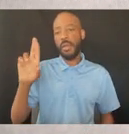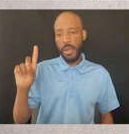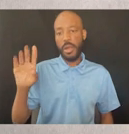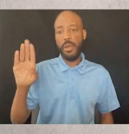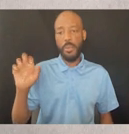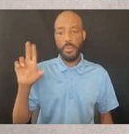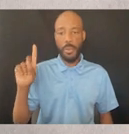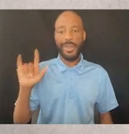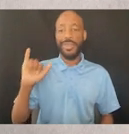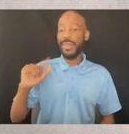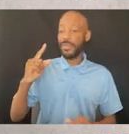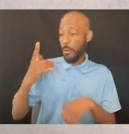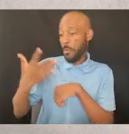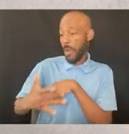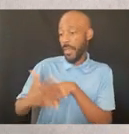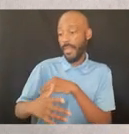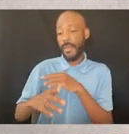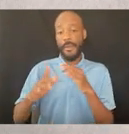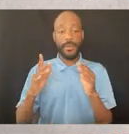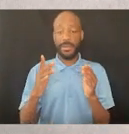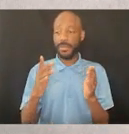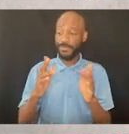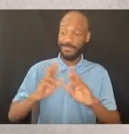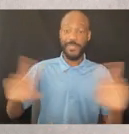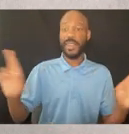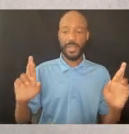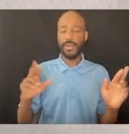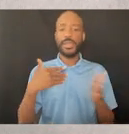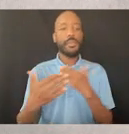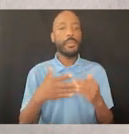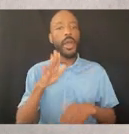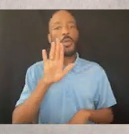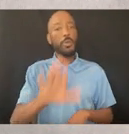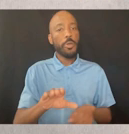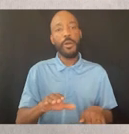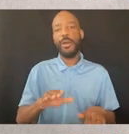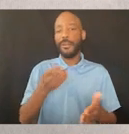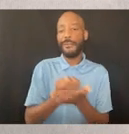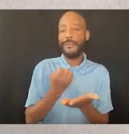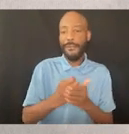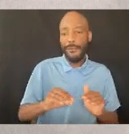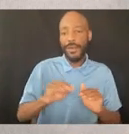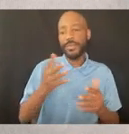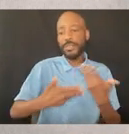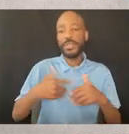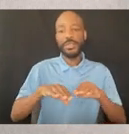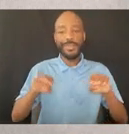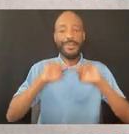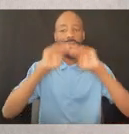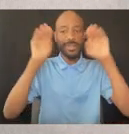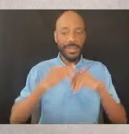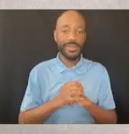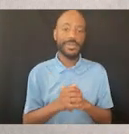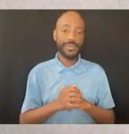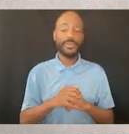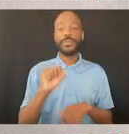is readily available regardless of your social status, so I wanted to turn trash into treasure. So